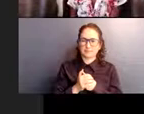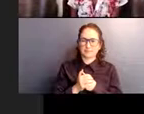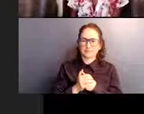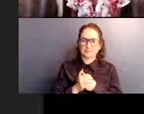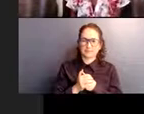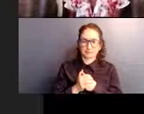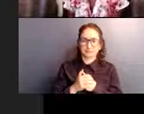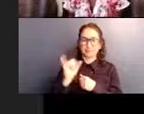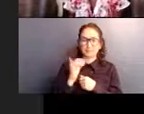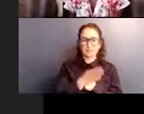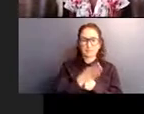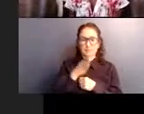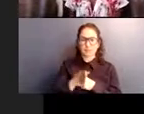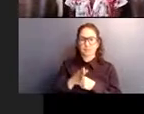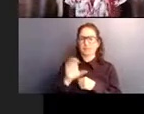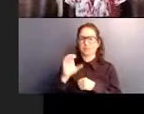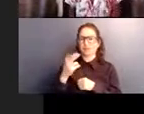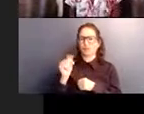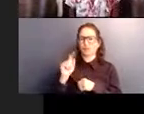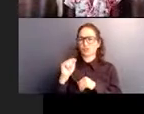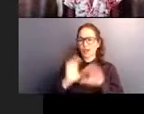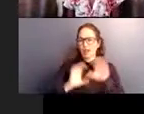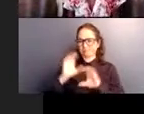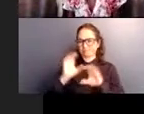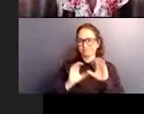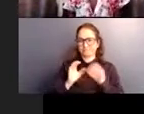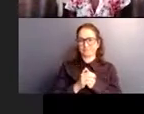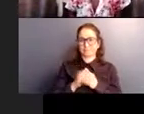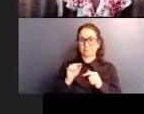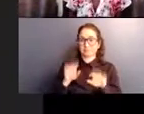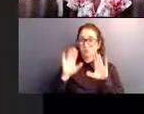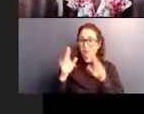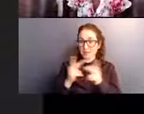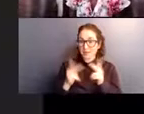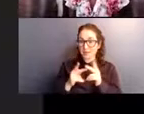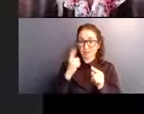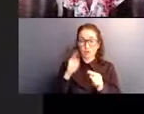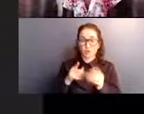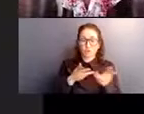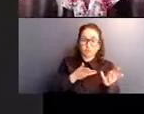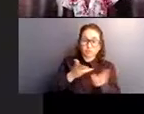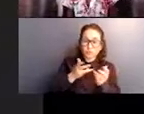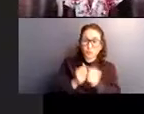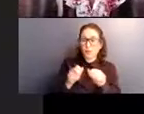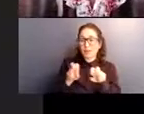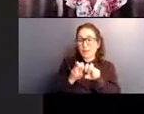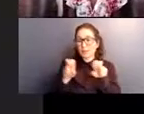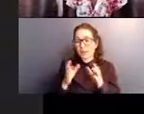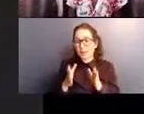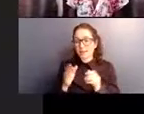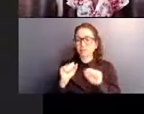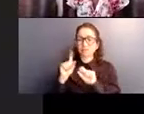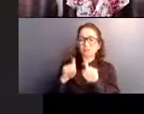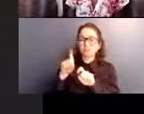We also have the chat box feature. That is a great place for you to engage with the panelists, ask questions,